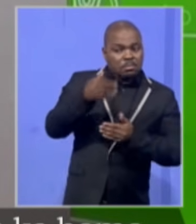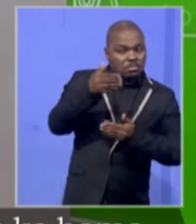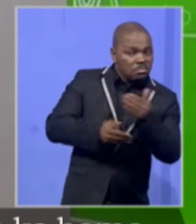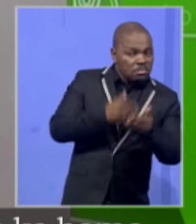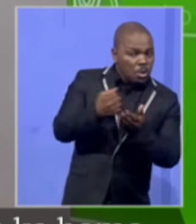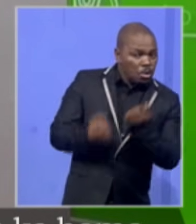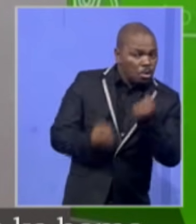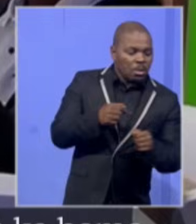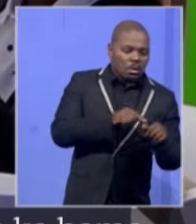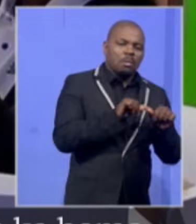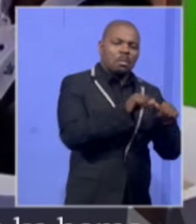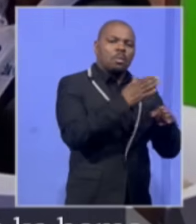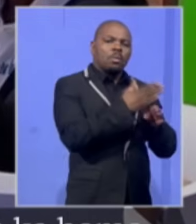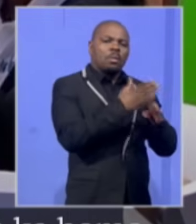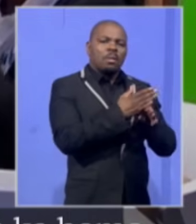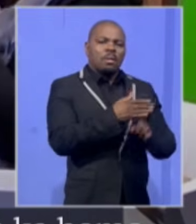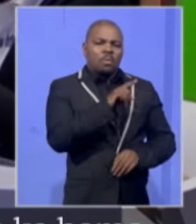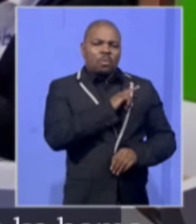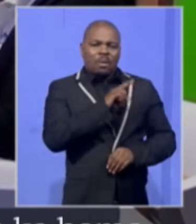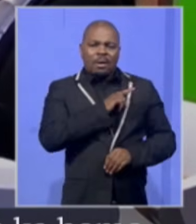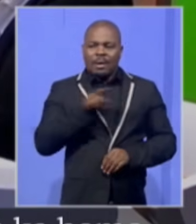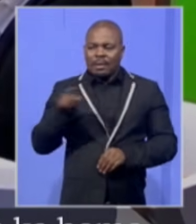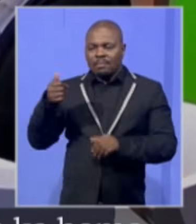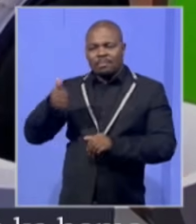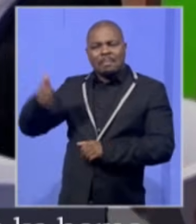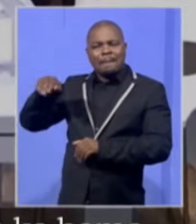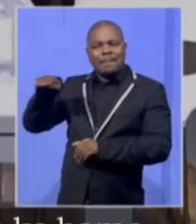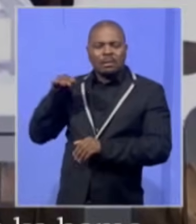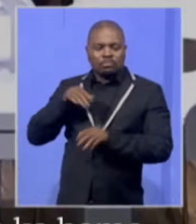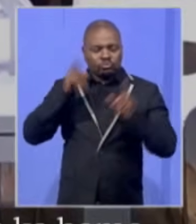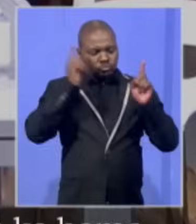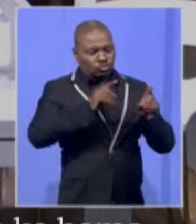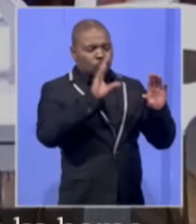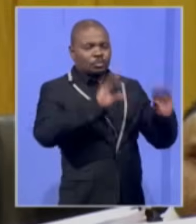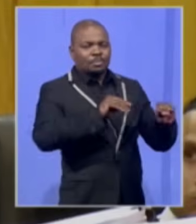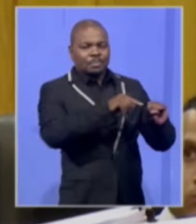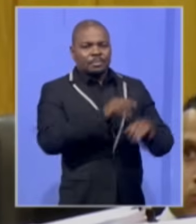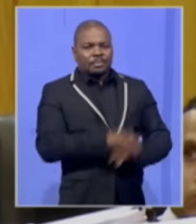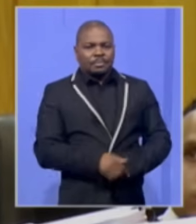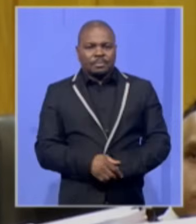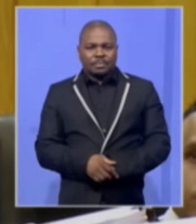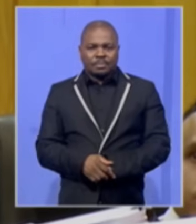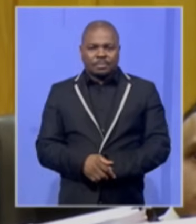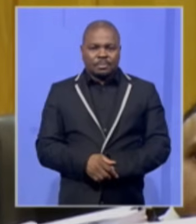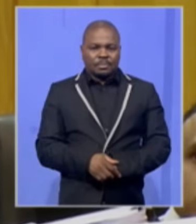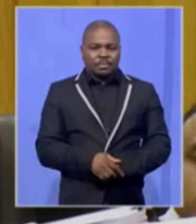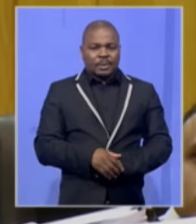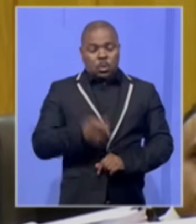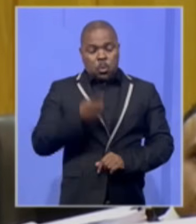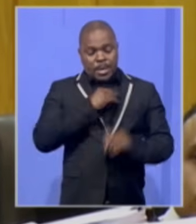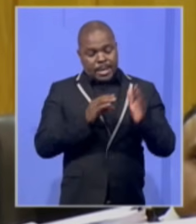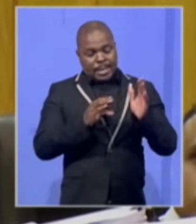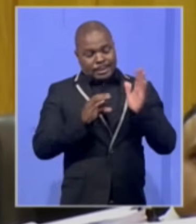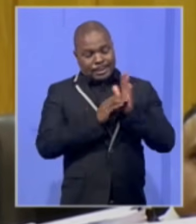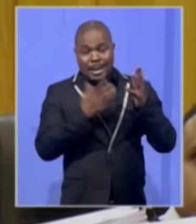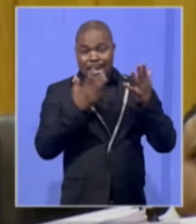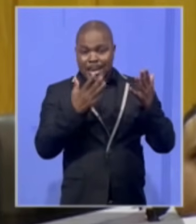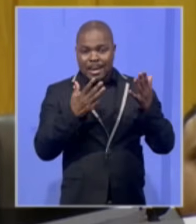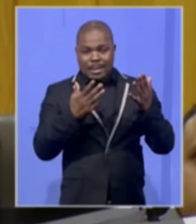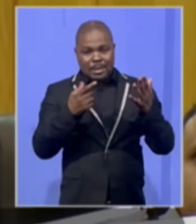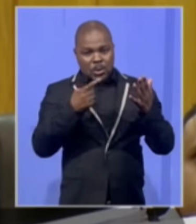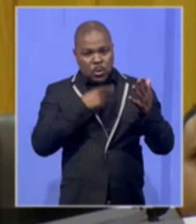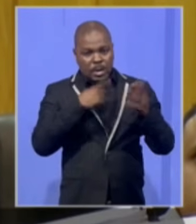setlamo e dirilweng kgatlhanong nabo ke bothati jwa tsamaiso ya dibanka. They are contradicting a Section 9 institution